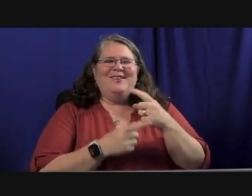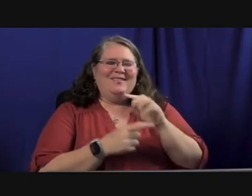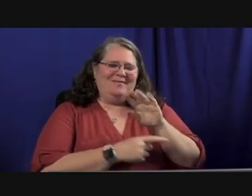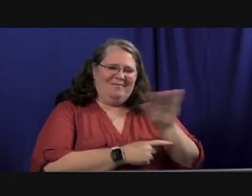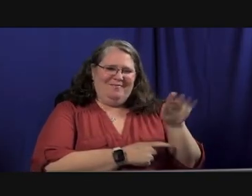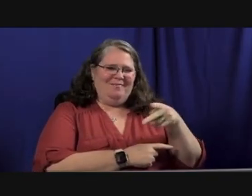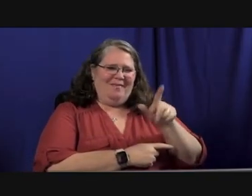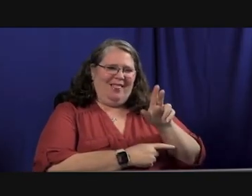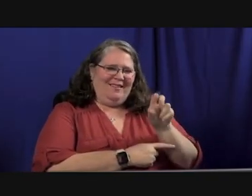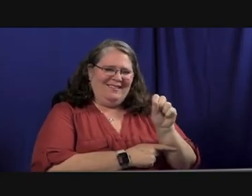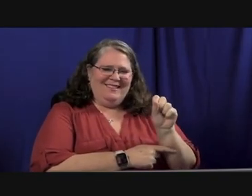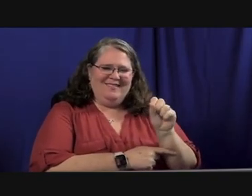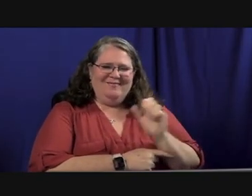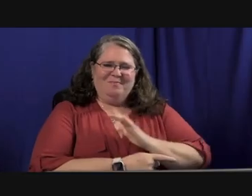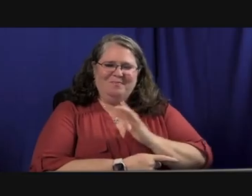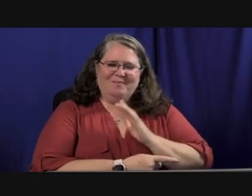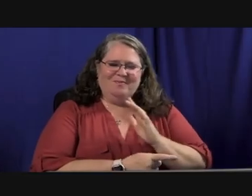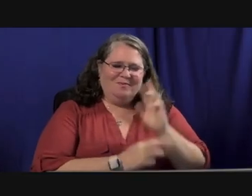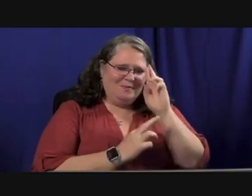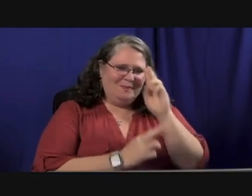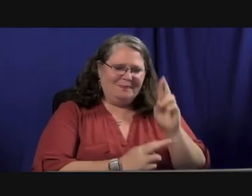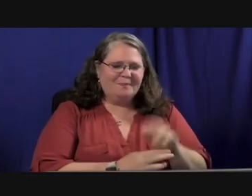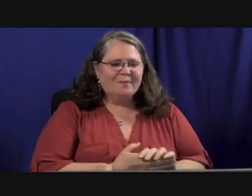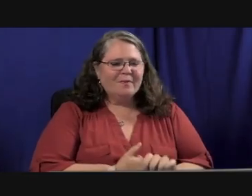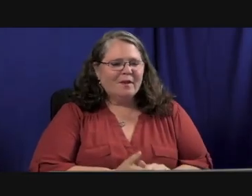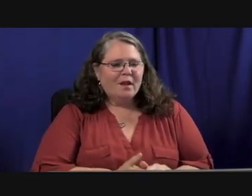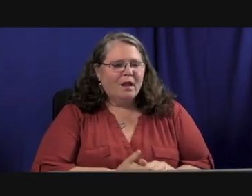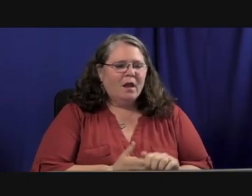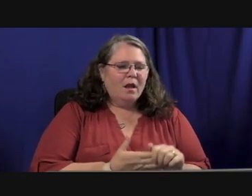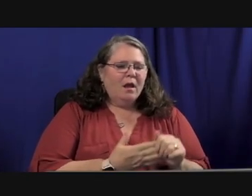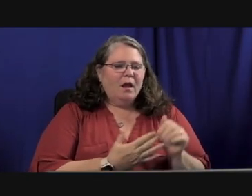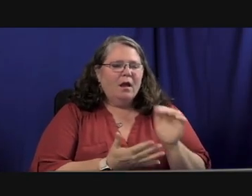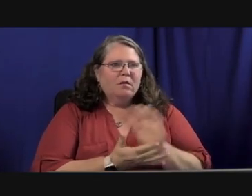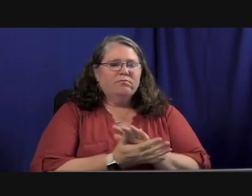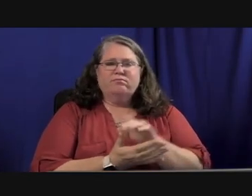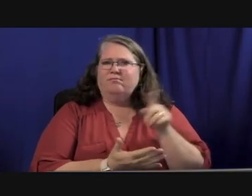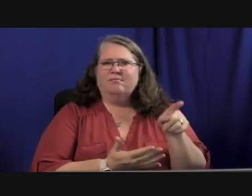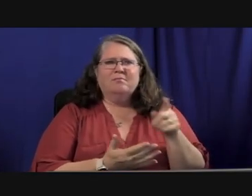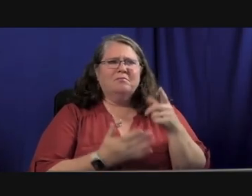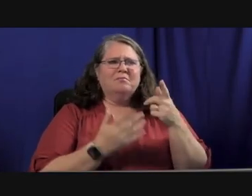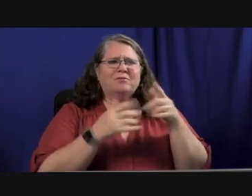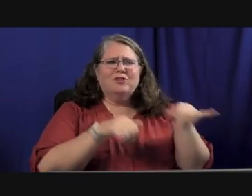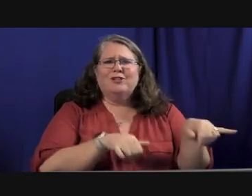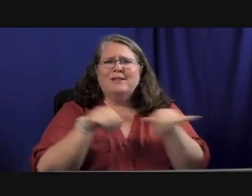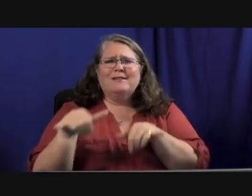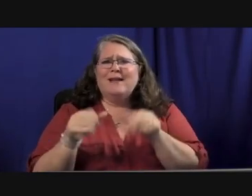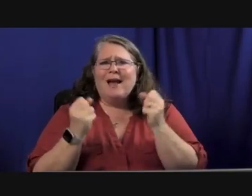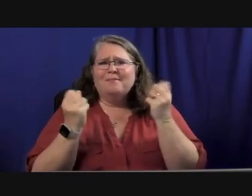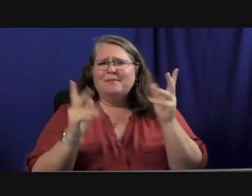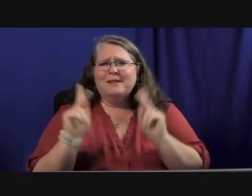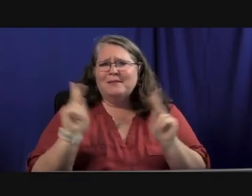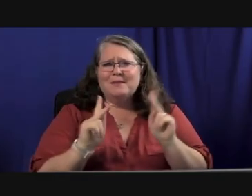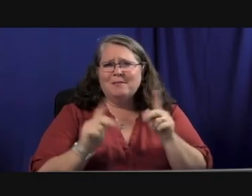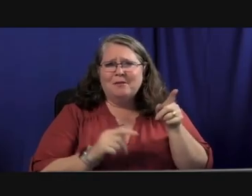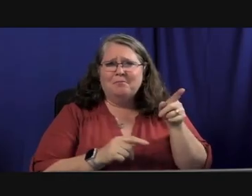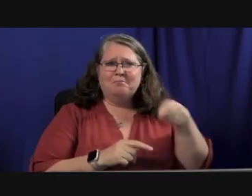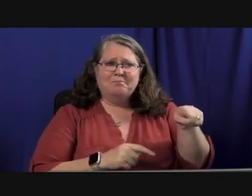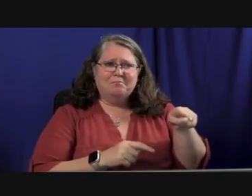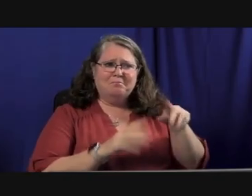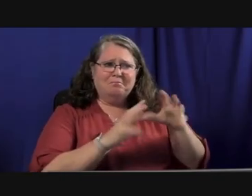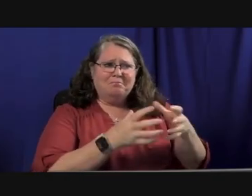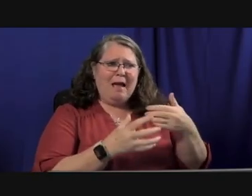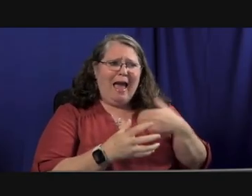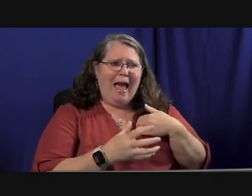deaf and DA as meaning deaf and disability, but I will respect the new acronyms as far as deaf plus. But there are